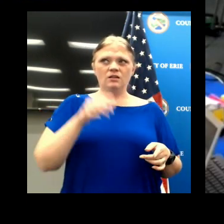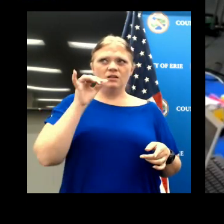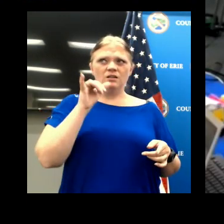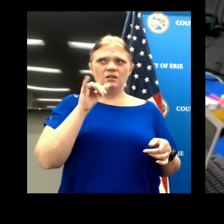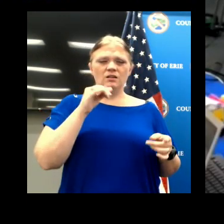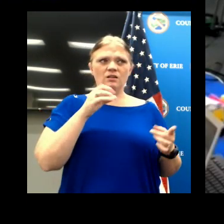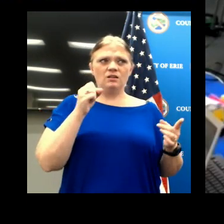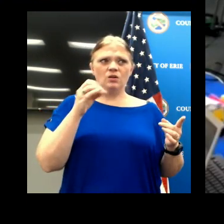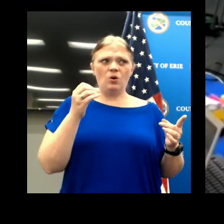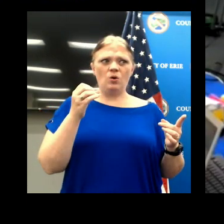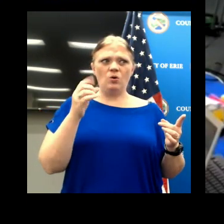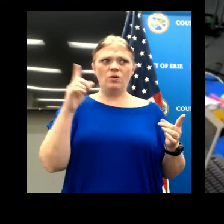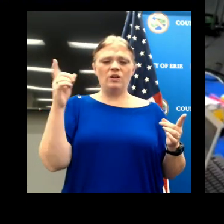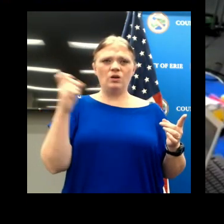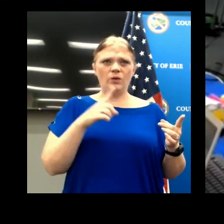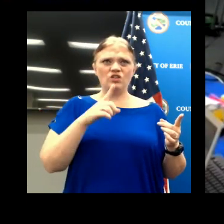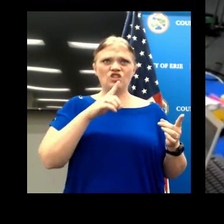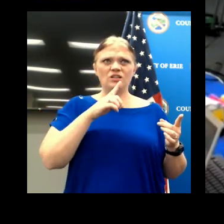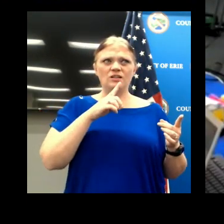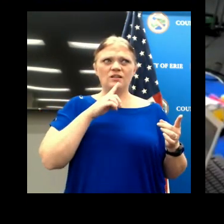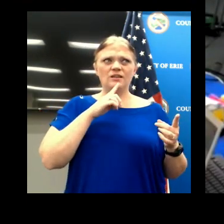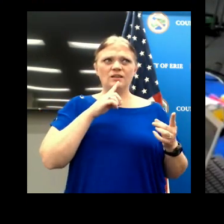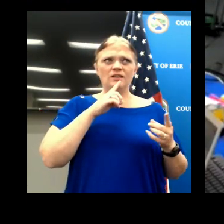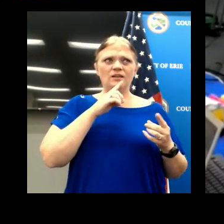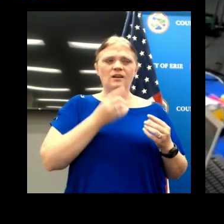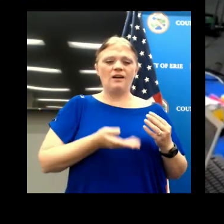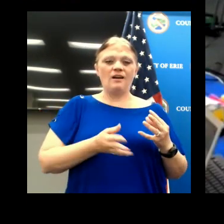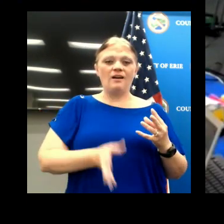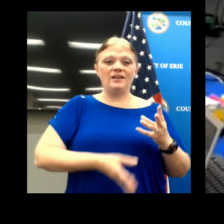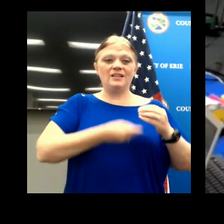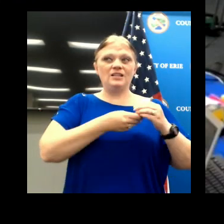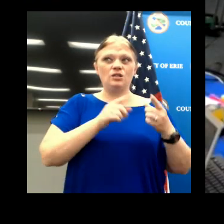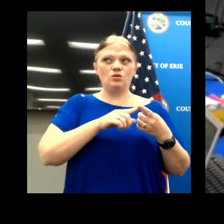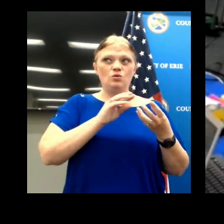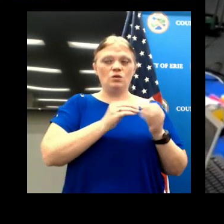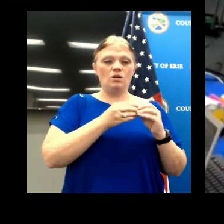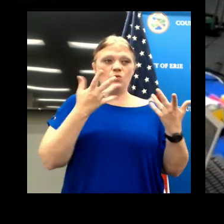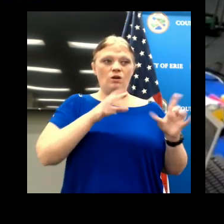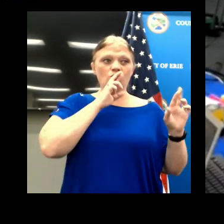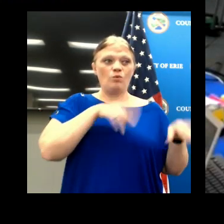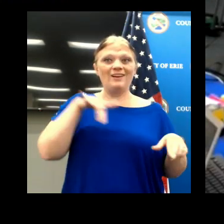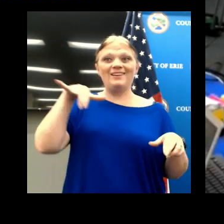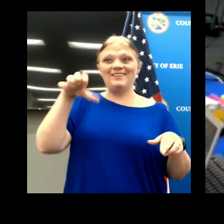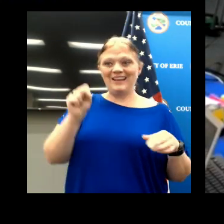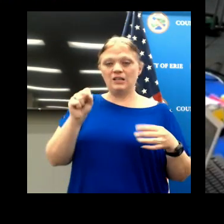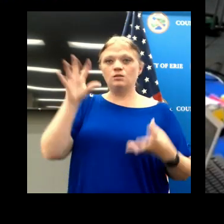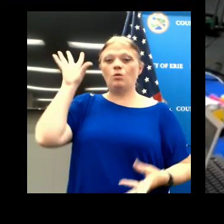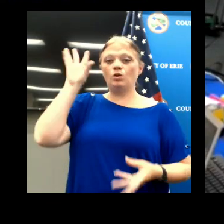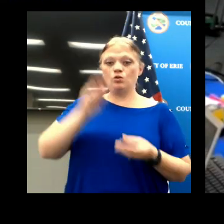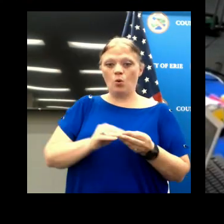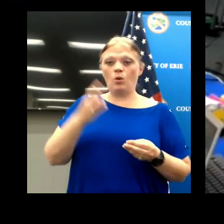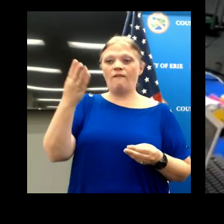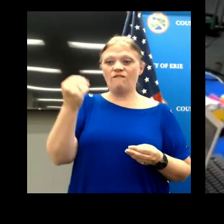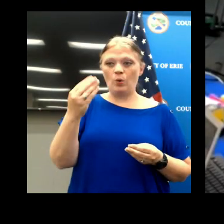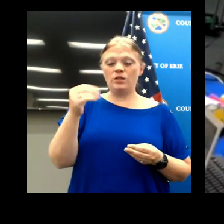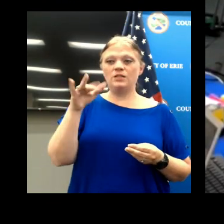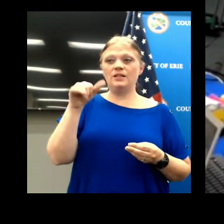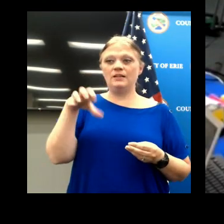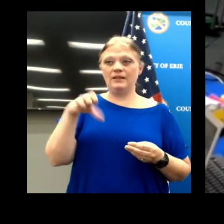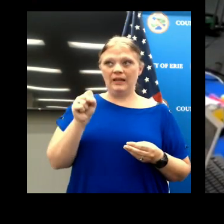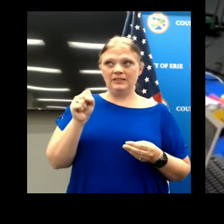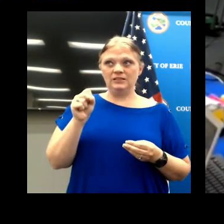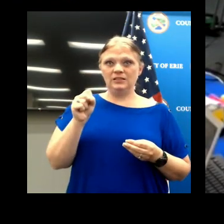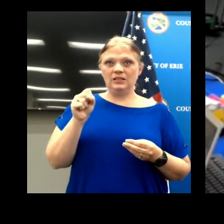So Burstein? so the question was, is that in addition to the numbers that we've already reported? And yes, that is a total of 14 cases that have